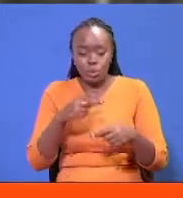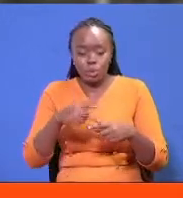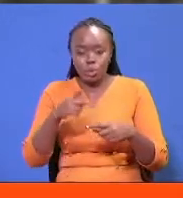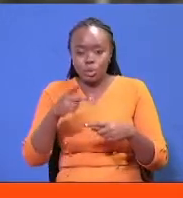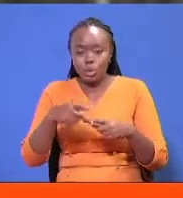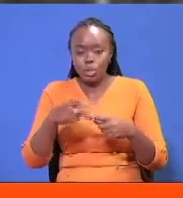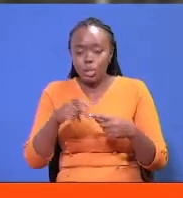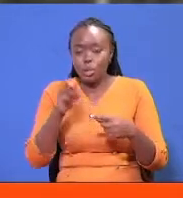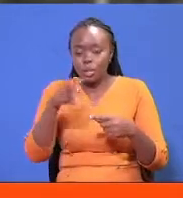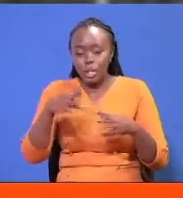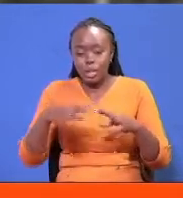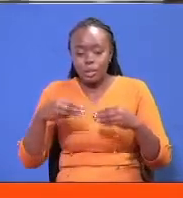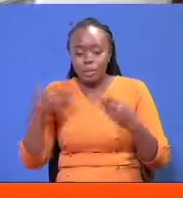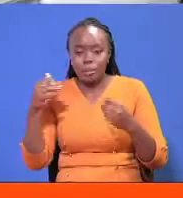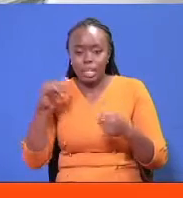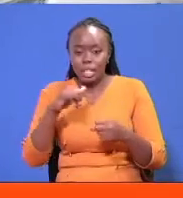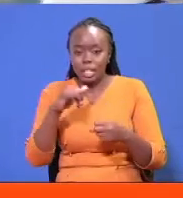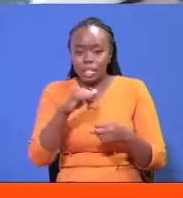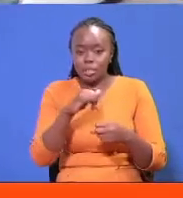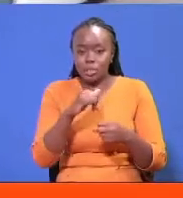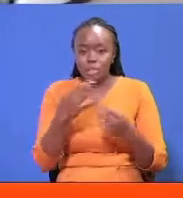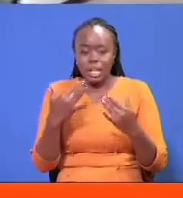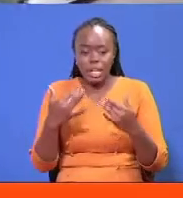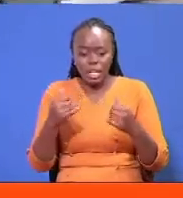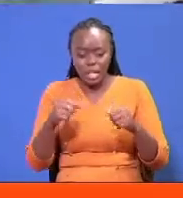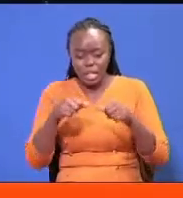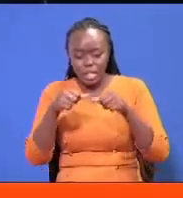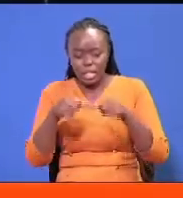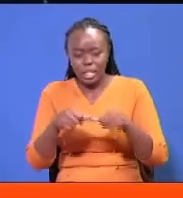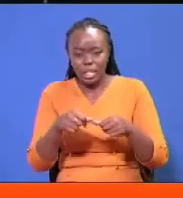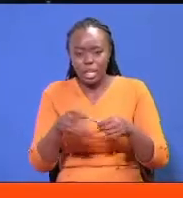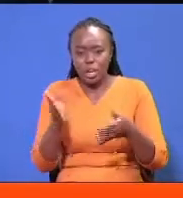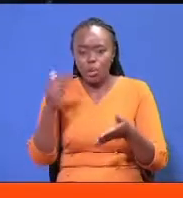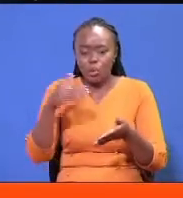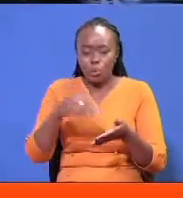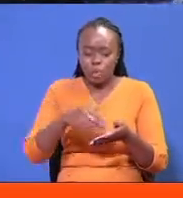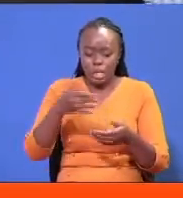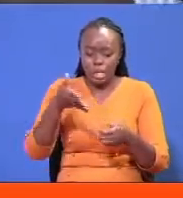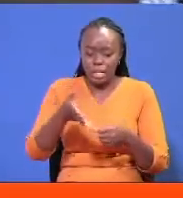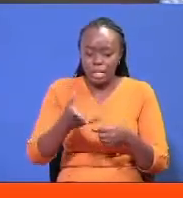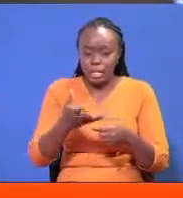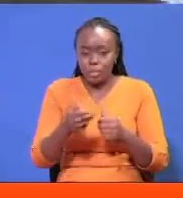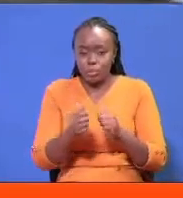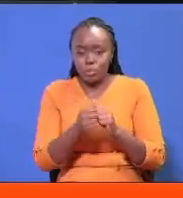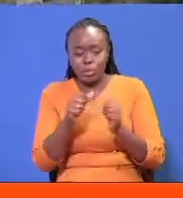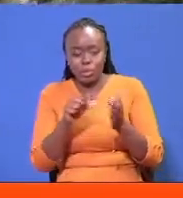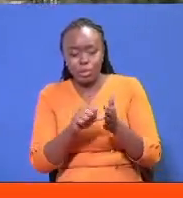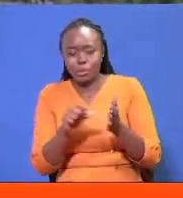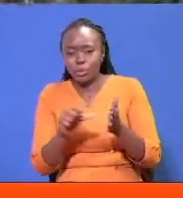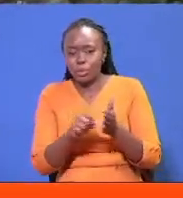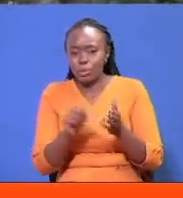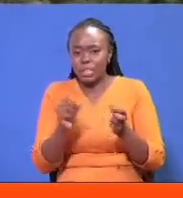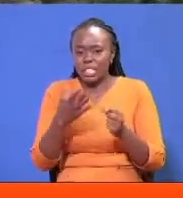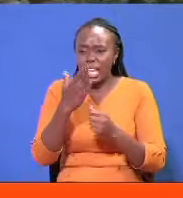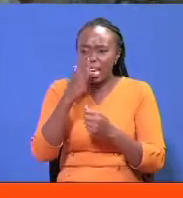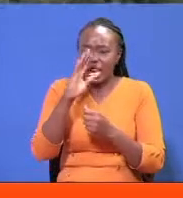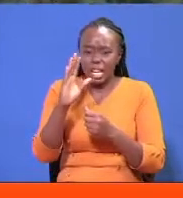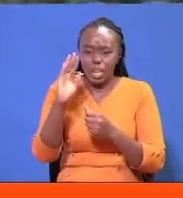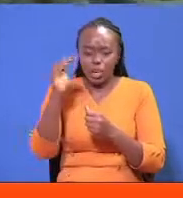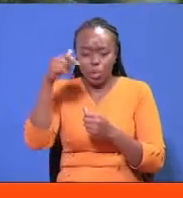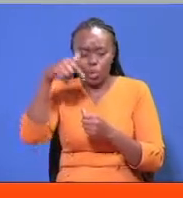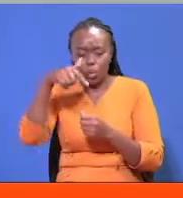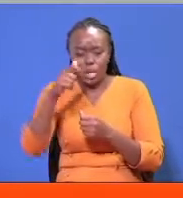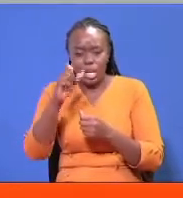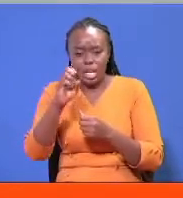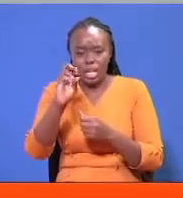you by the drone. The arrival of drones in the country has brought solutions to aerial problems that in the past were only solved with the use